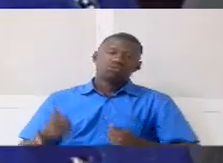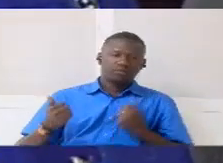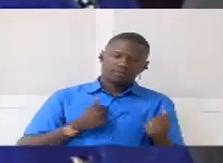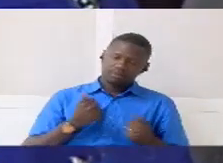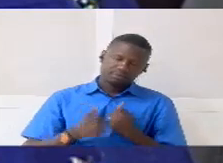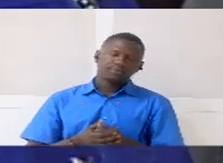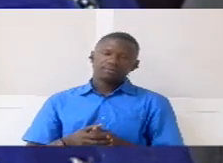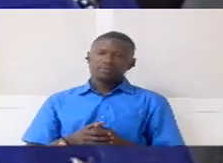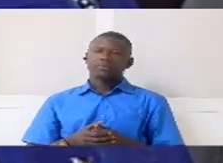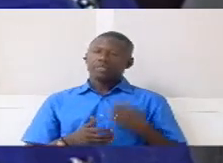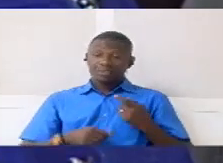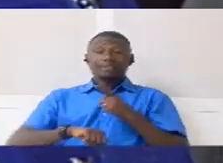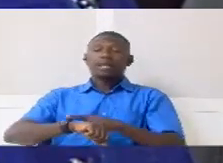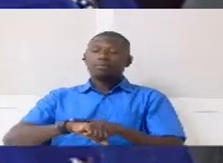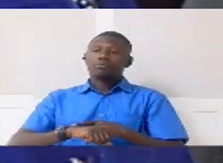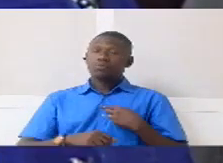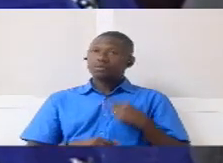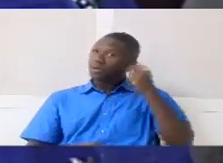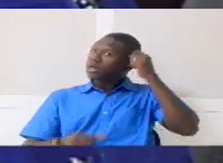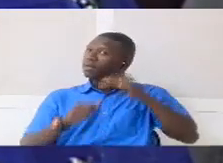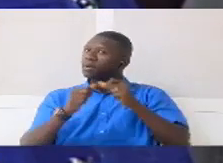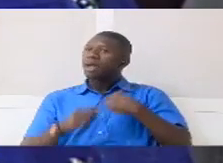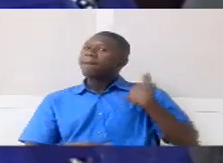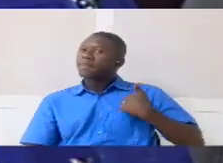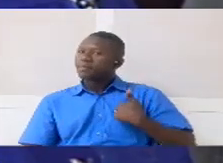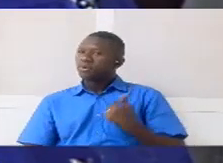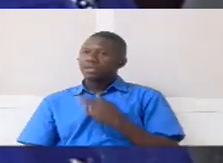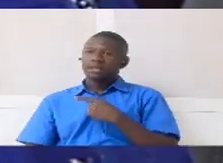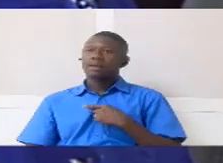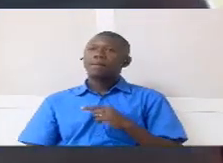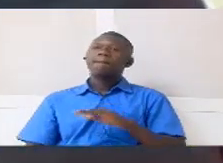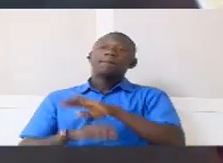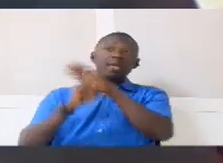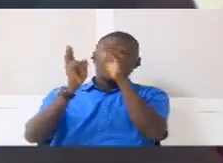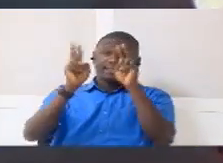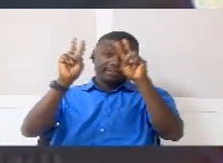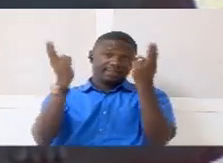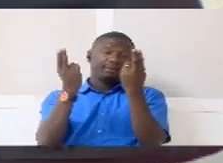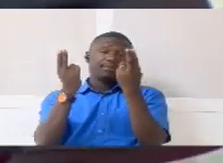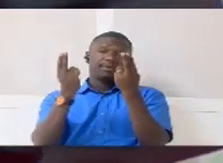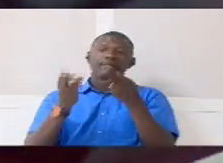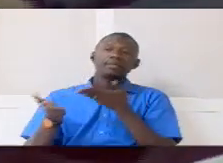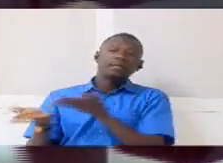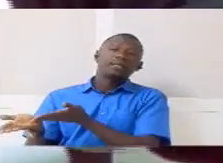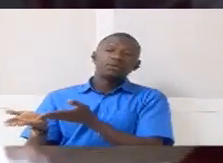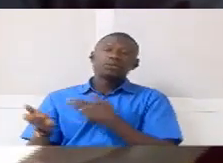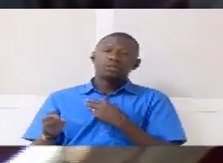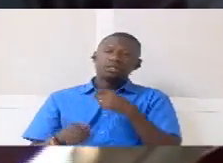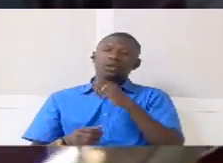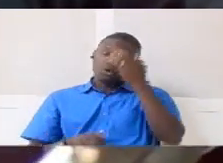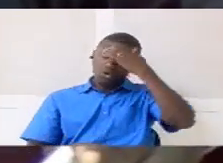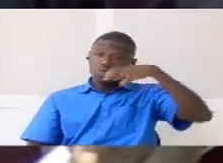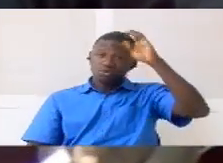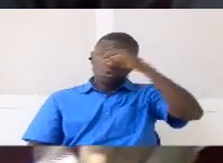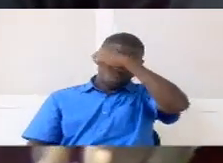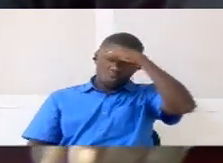At this point, we wish to remind the public that the main themes remaining on the Commission's work plan, including,